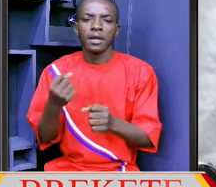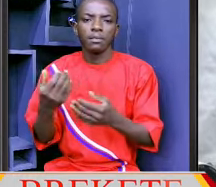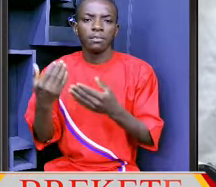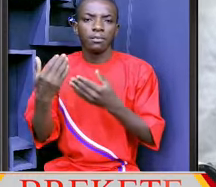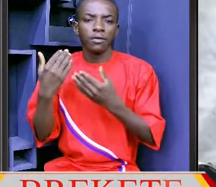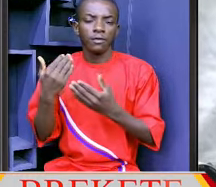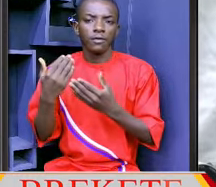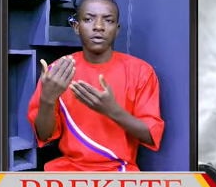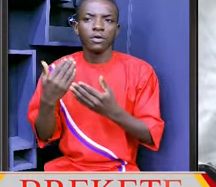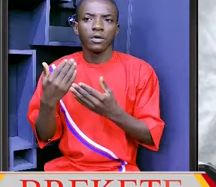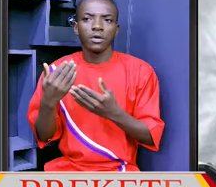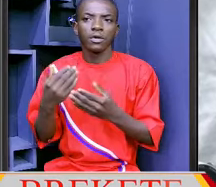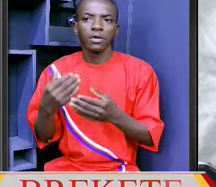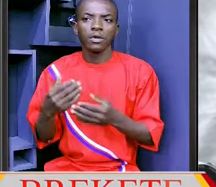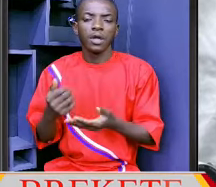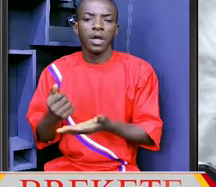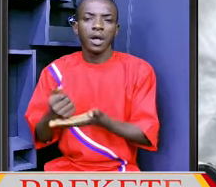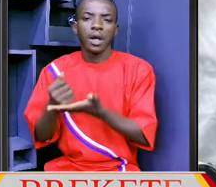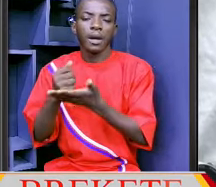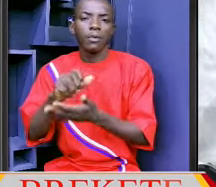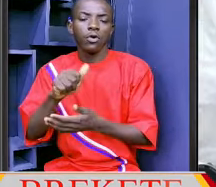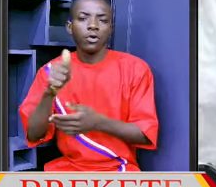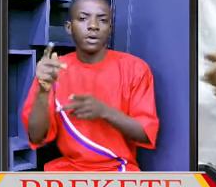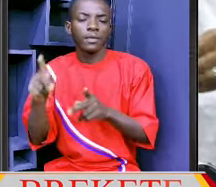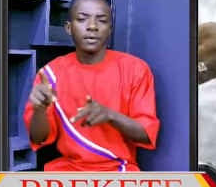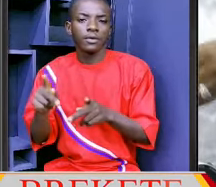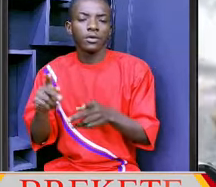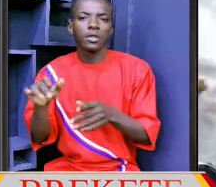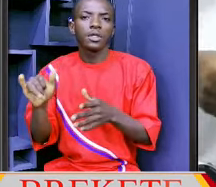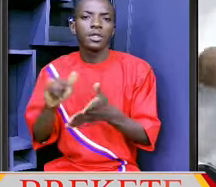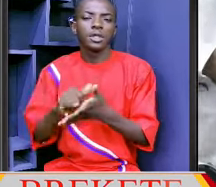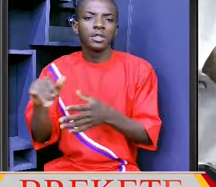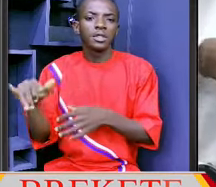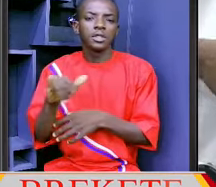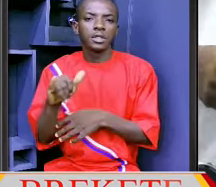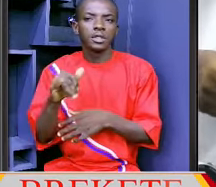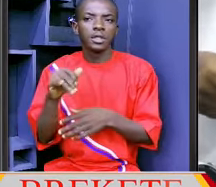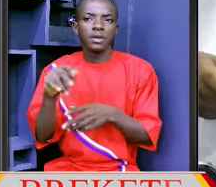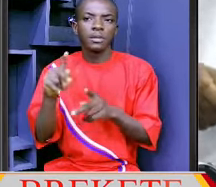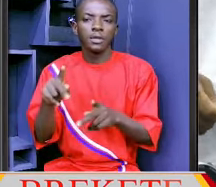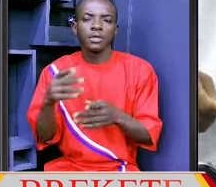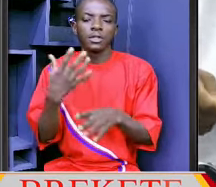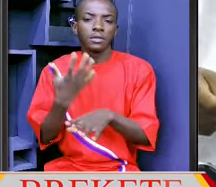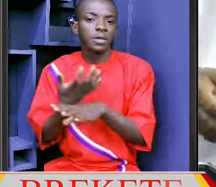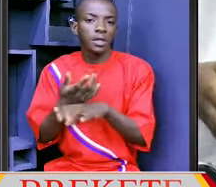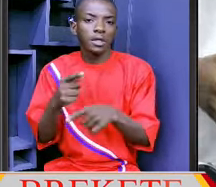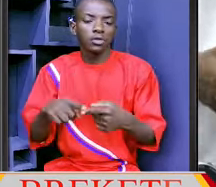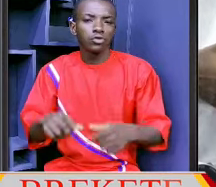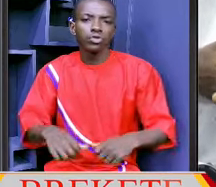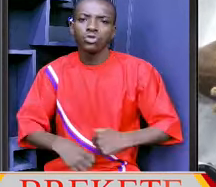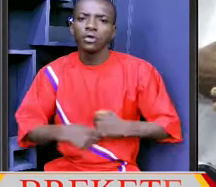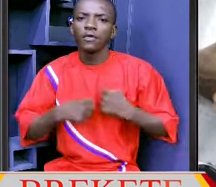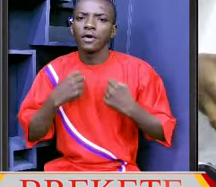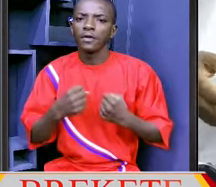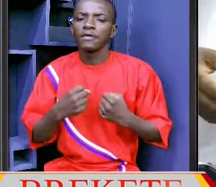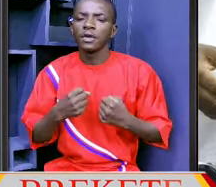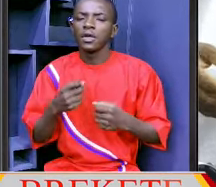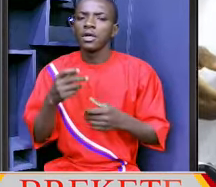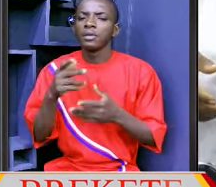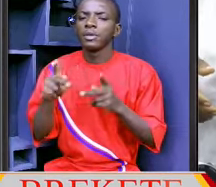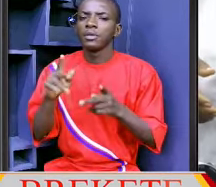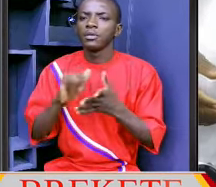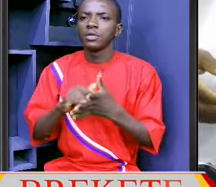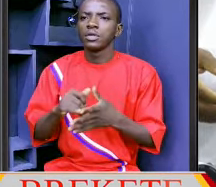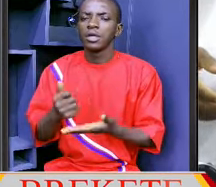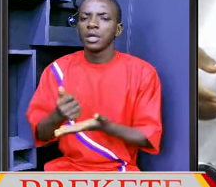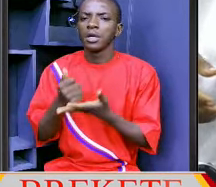before, so they assist other people. That same person is begging now to survive. So people where they